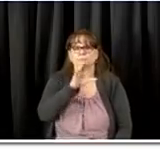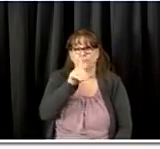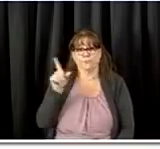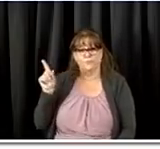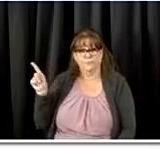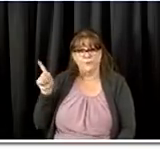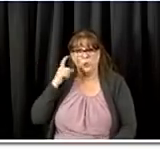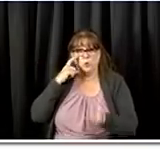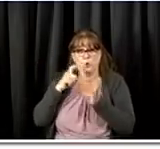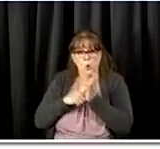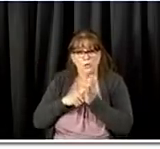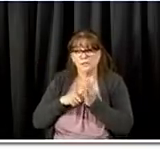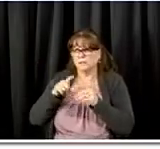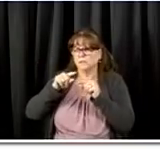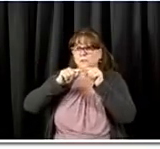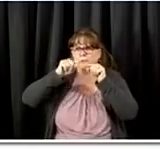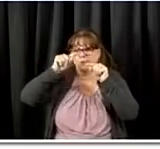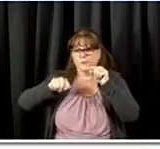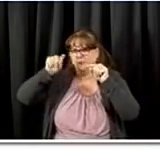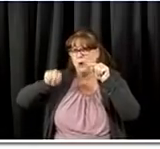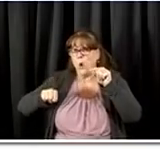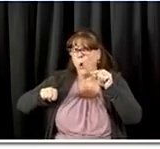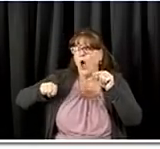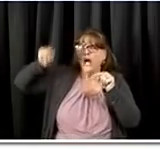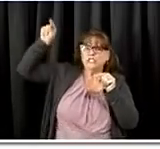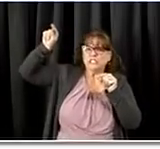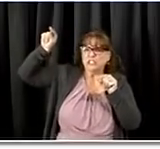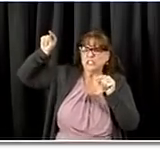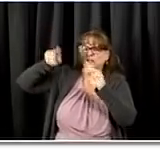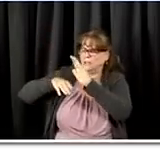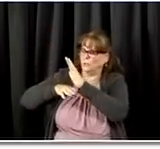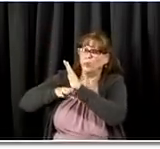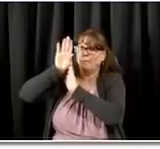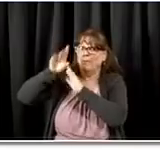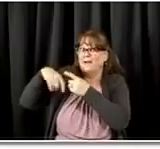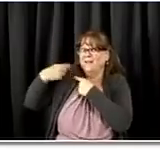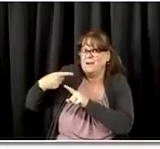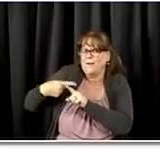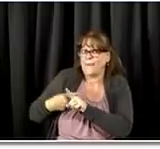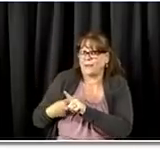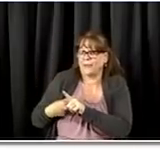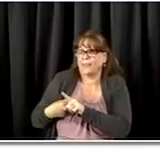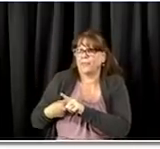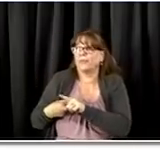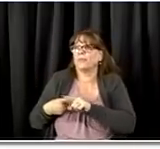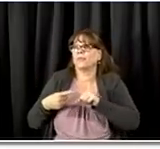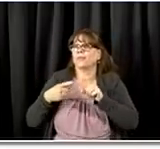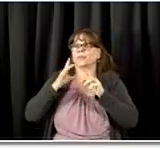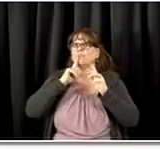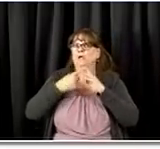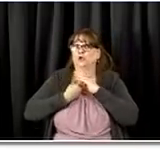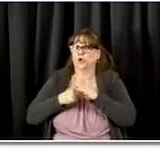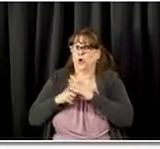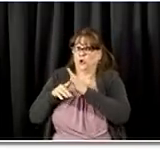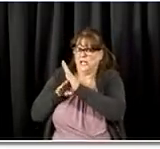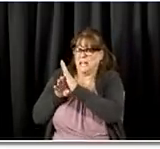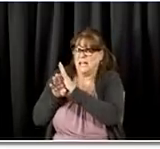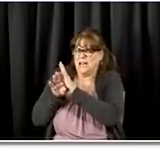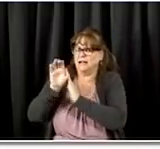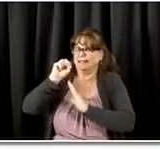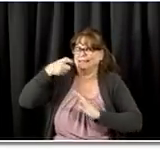steep increase in cases over the last couple of months, really since early September. We've really been seeing this steady increase